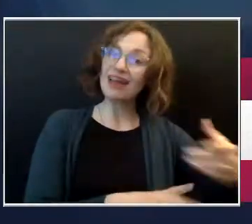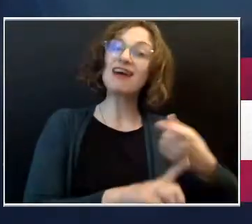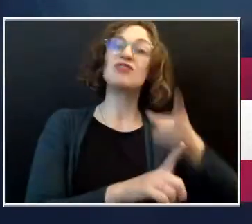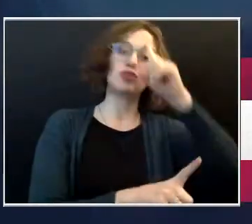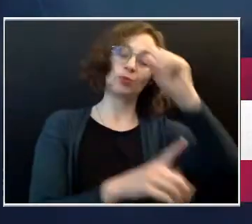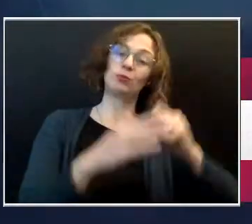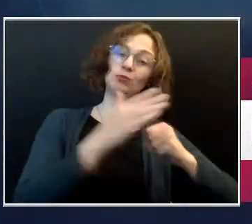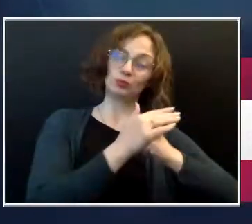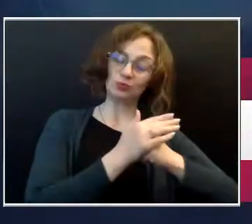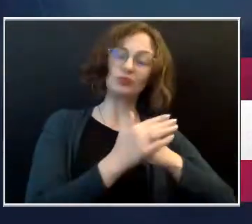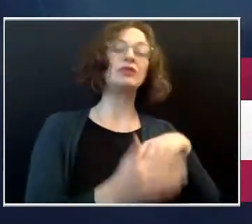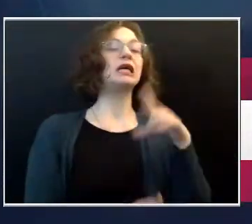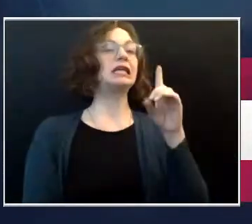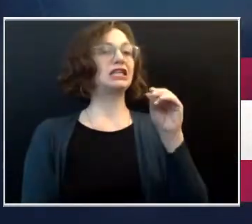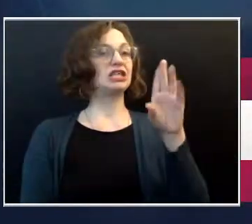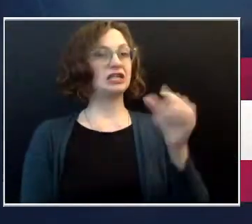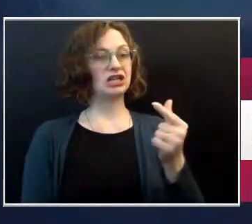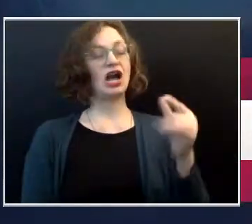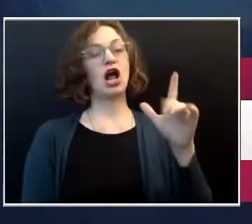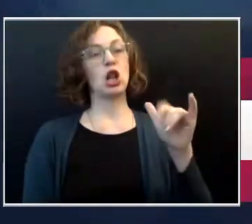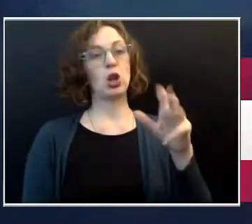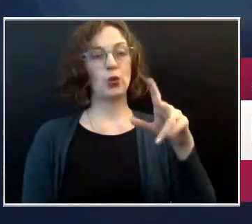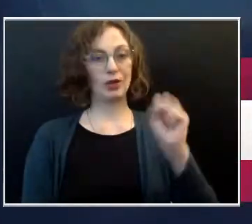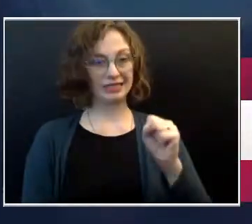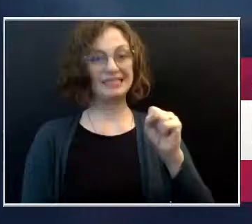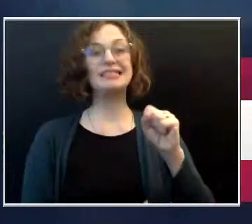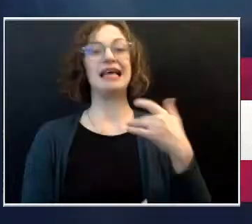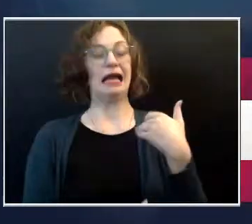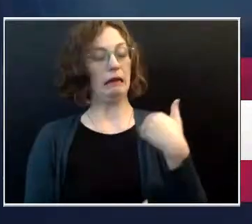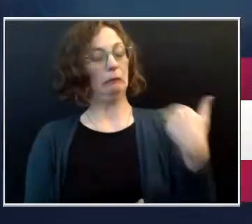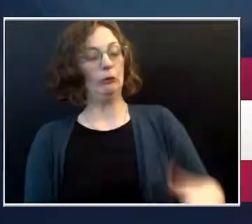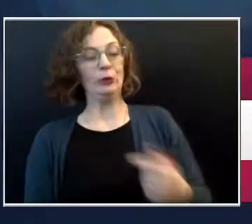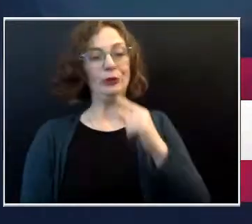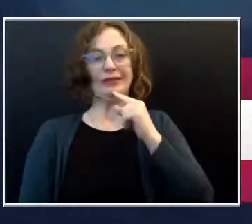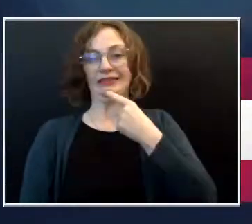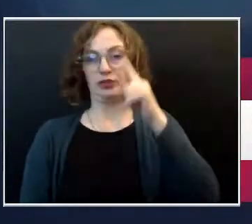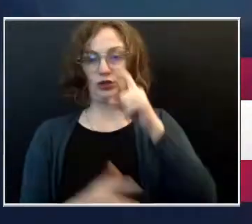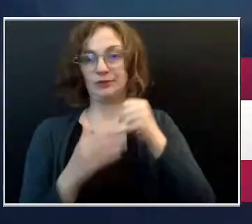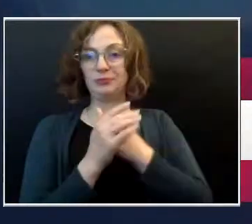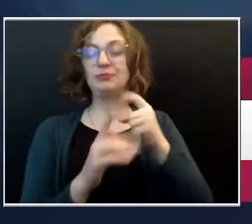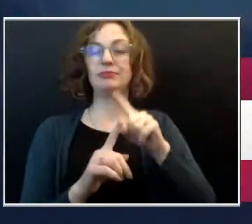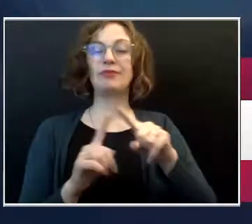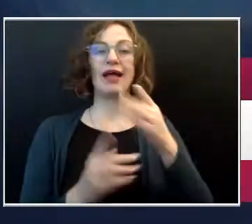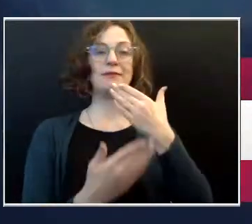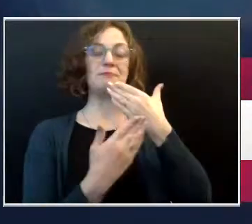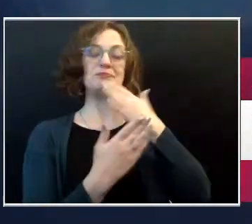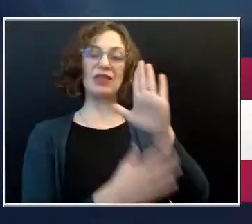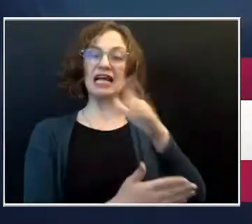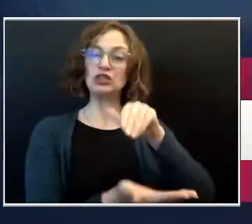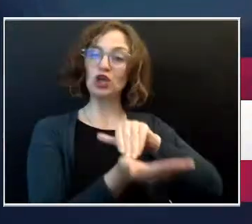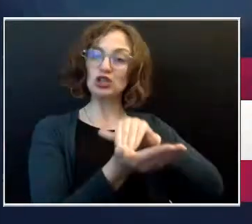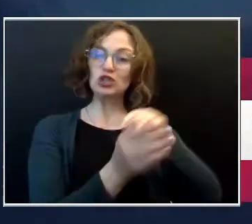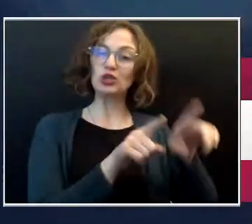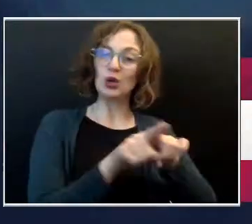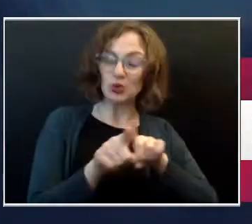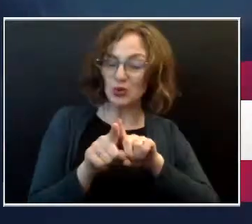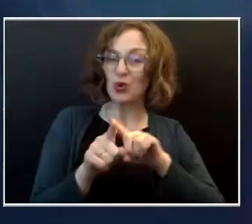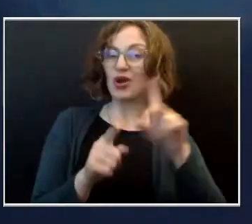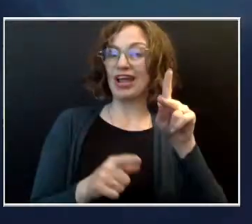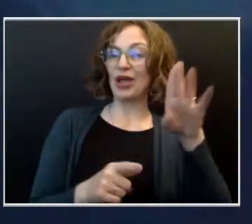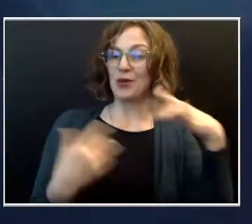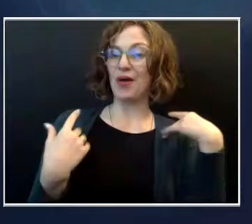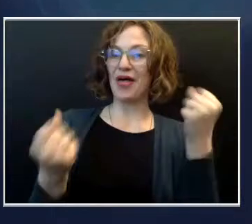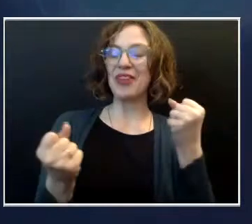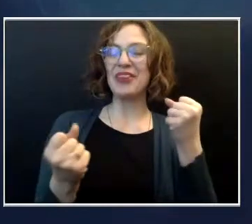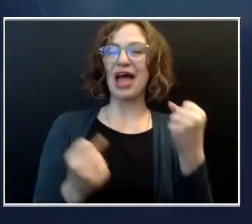today thanks to doctors here at the University of Kansas Health System, along with another hero in this story who's much smaller and much